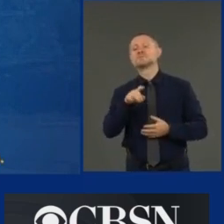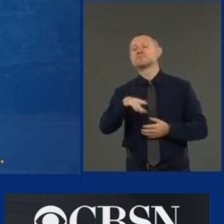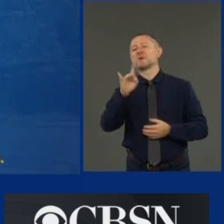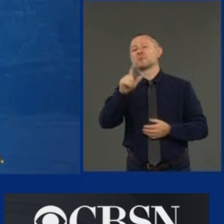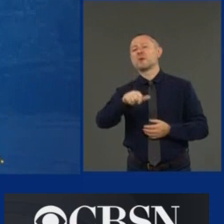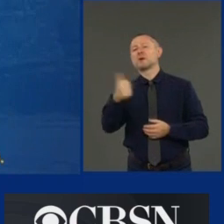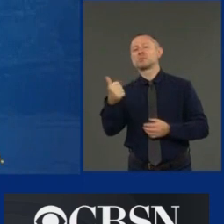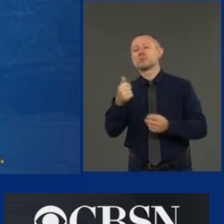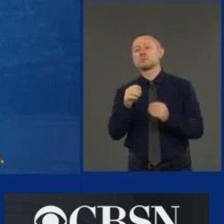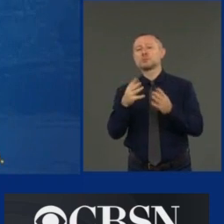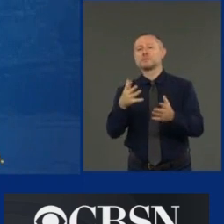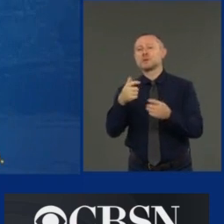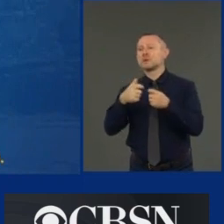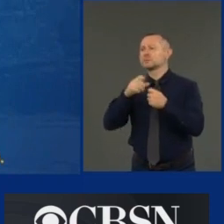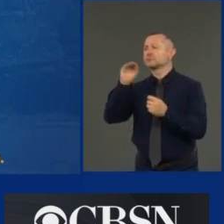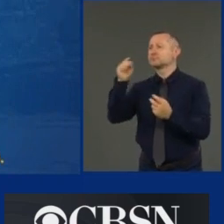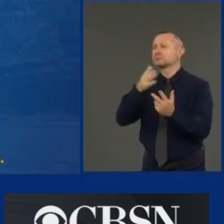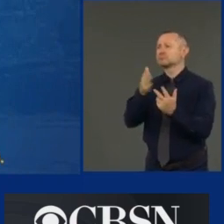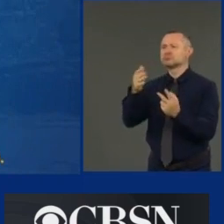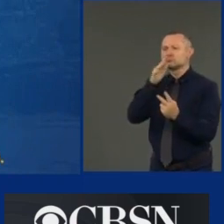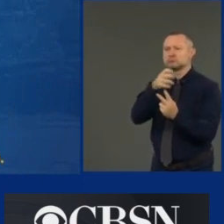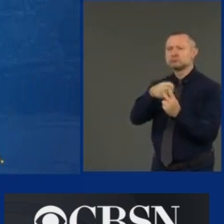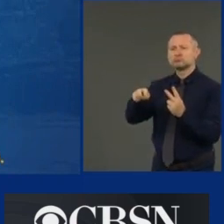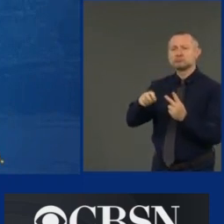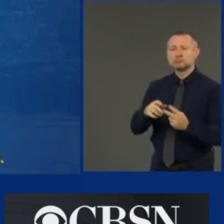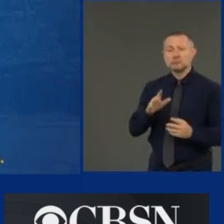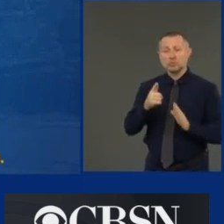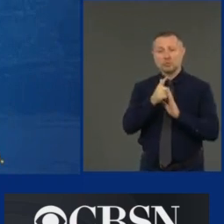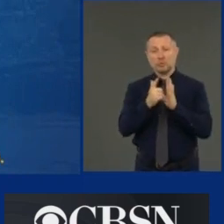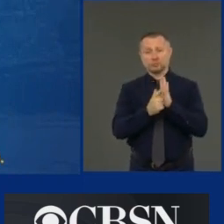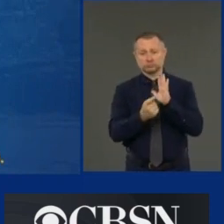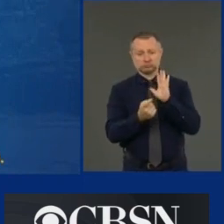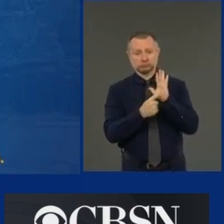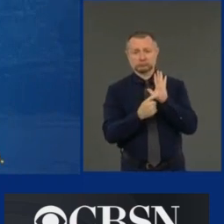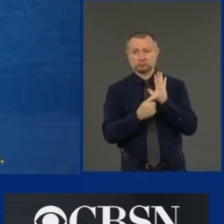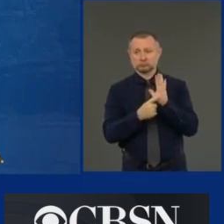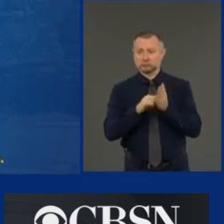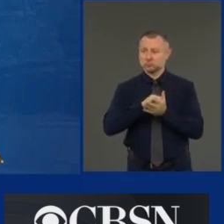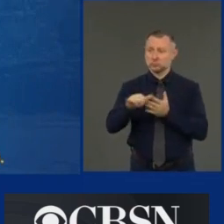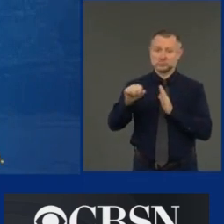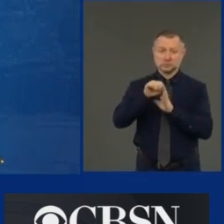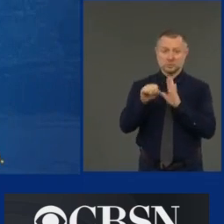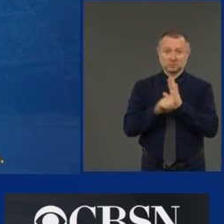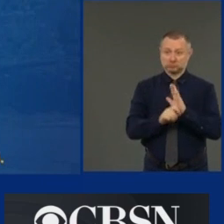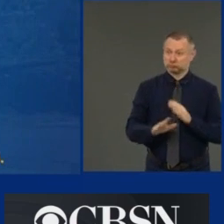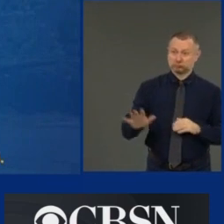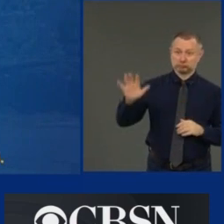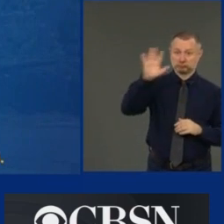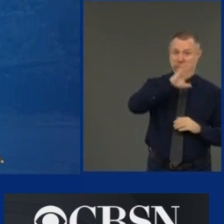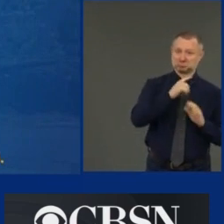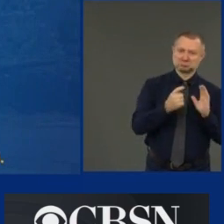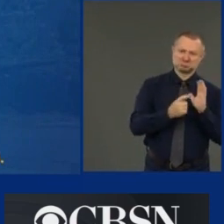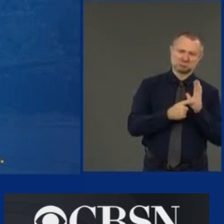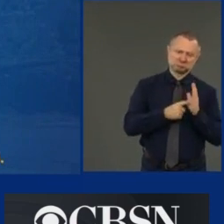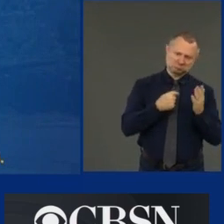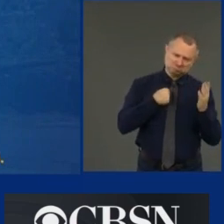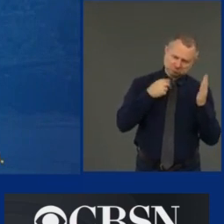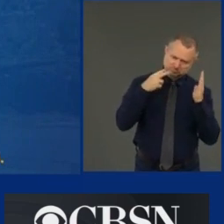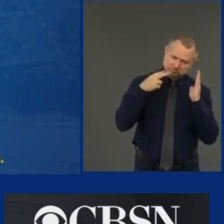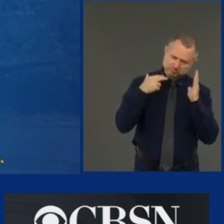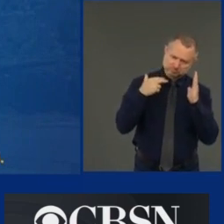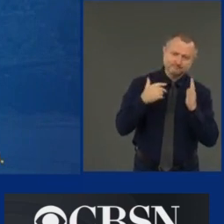service. The laws right now in the state of New York, I believe, are